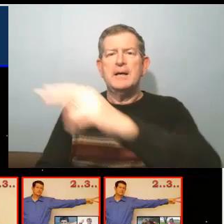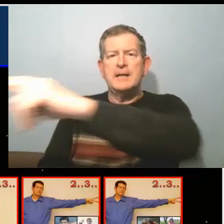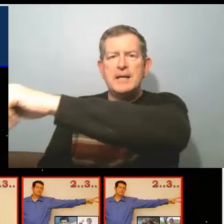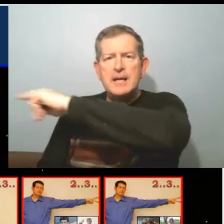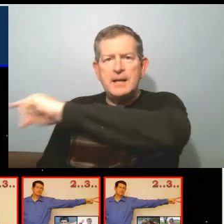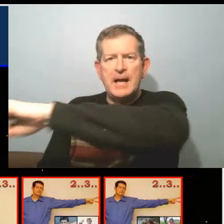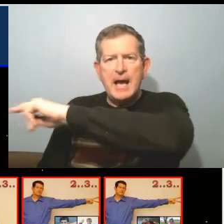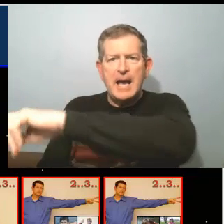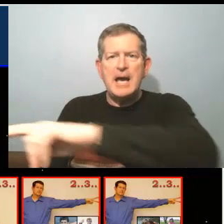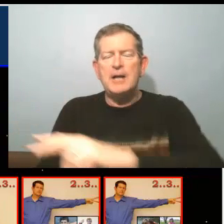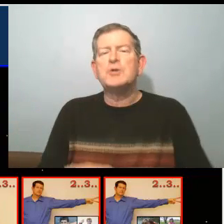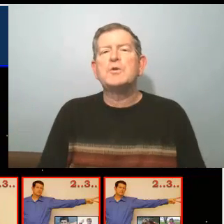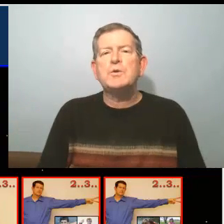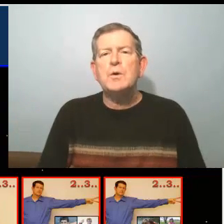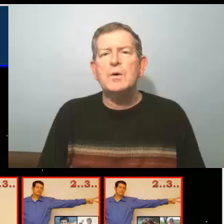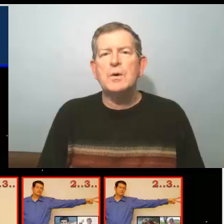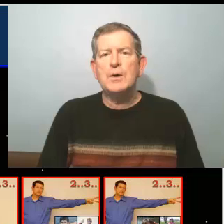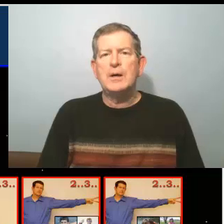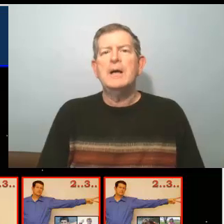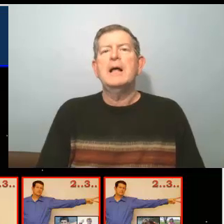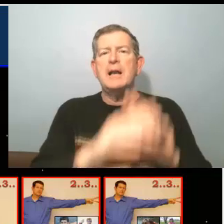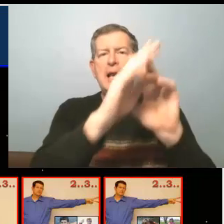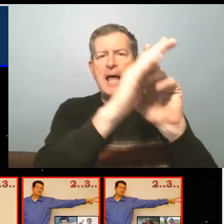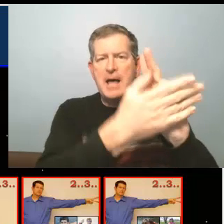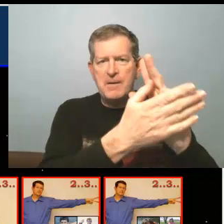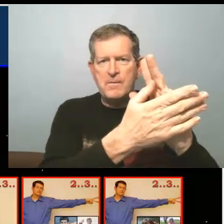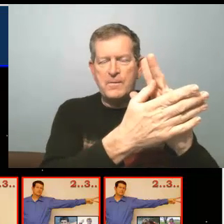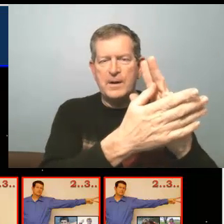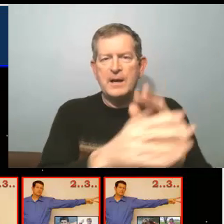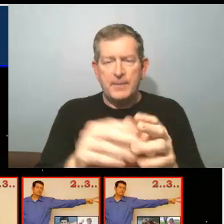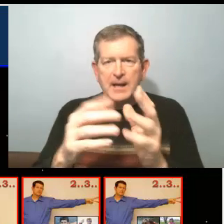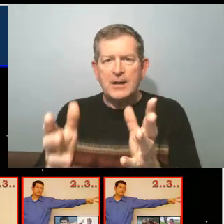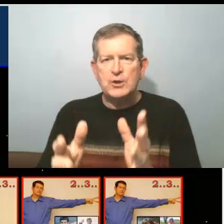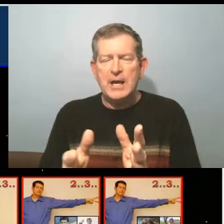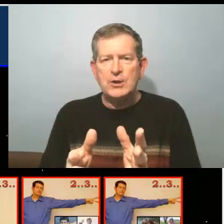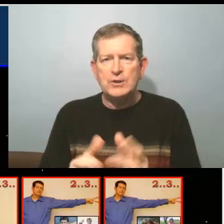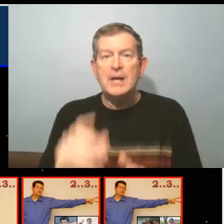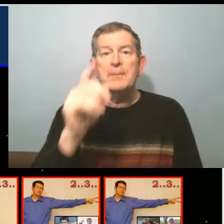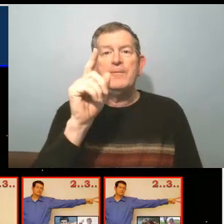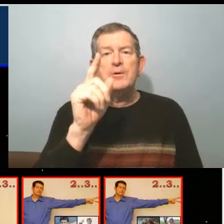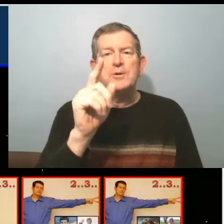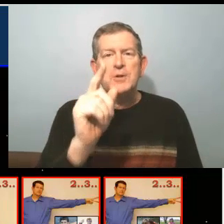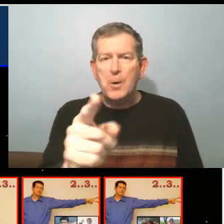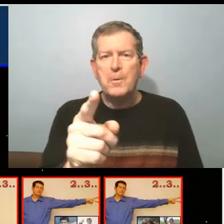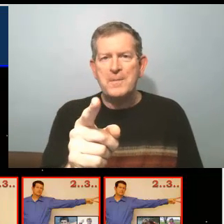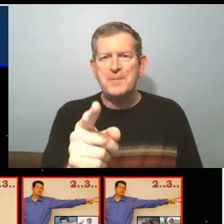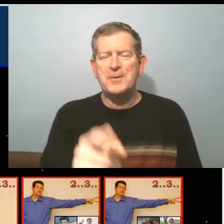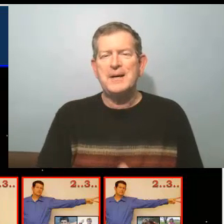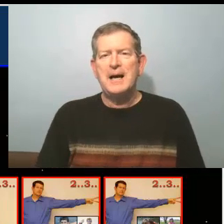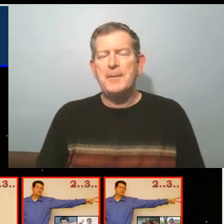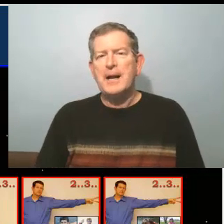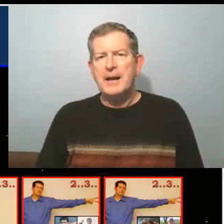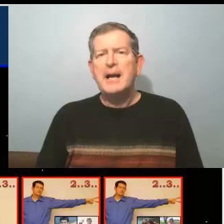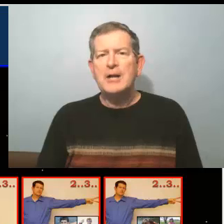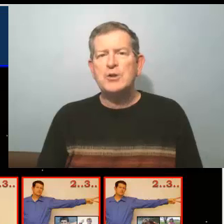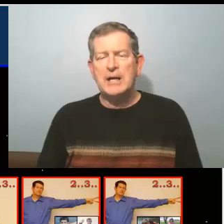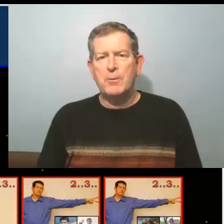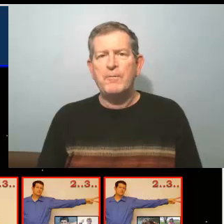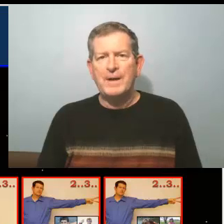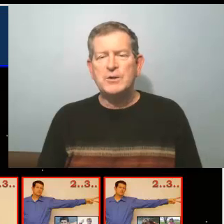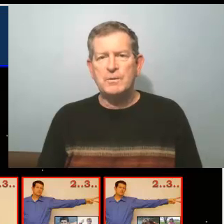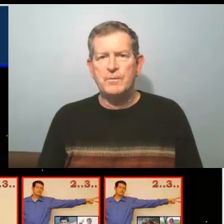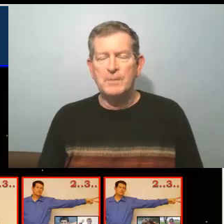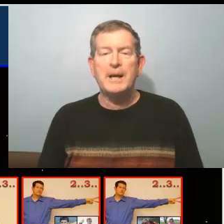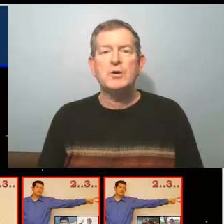levez. And il and elle se lève are the conjugations. But if you don't remember about how to